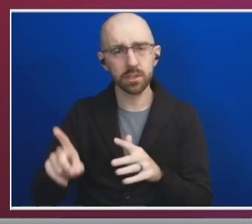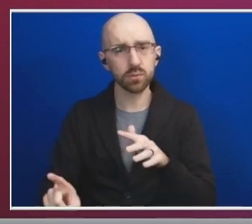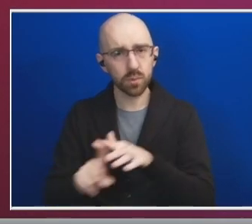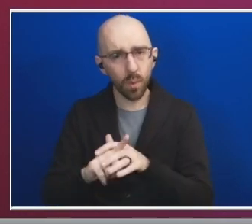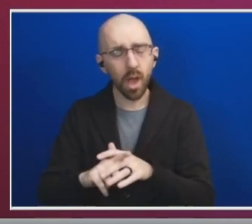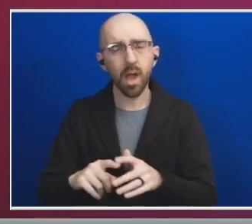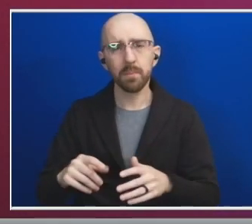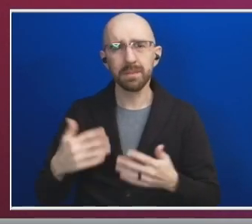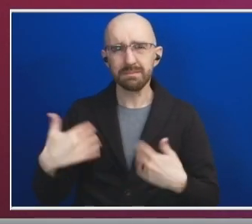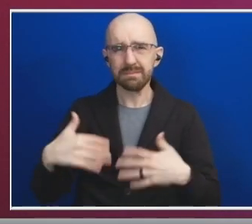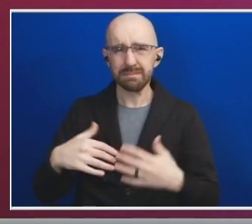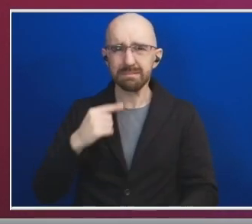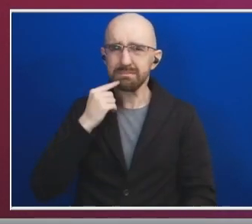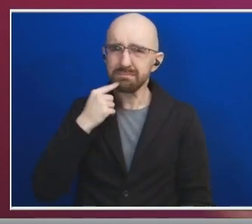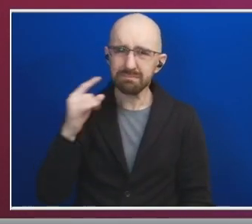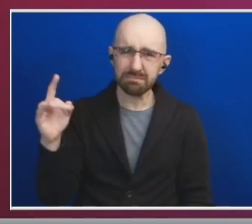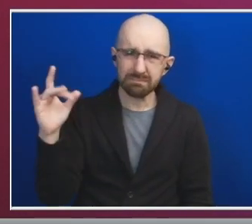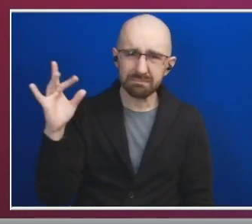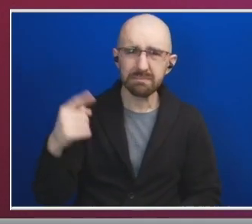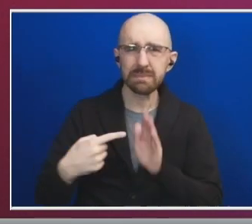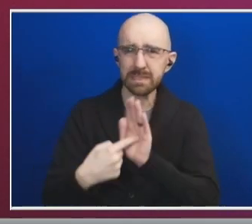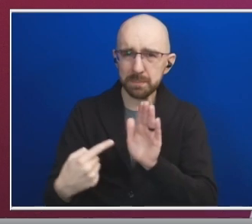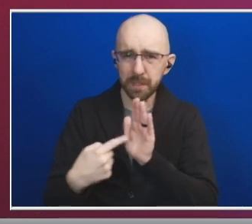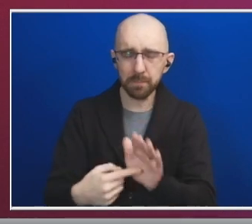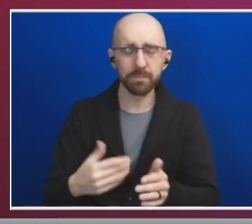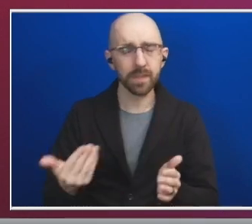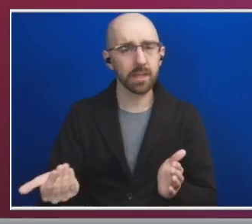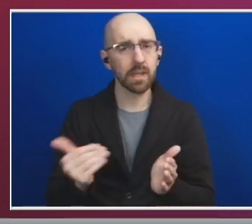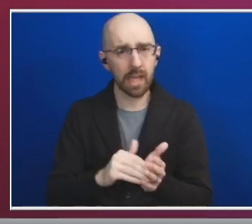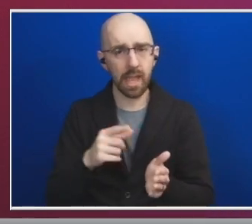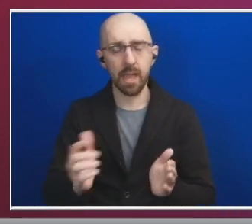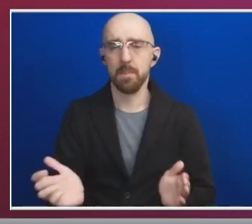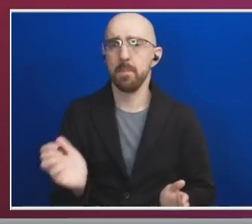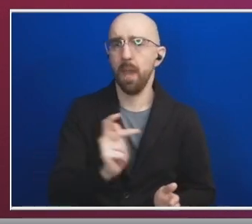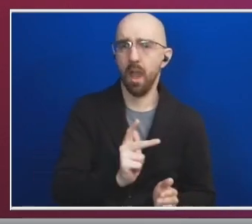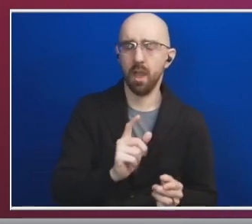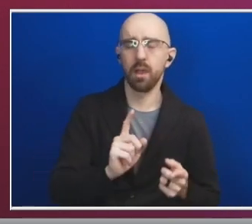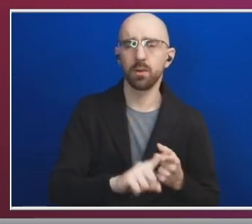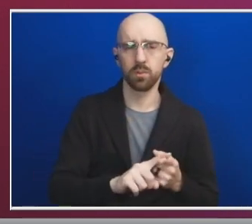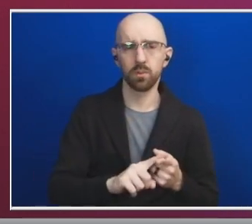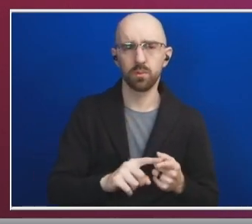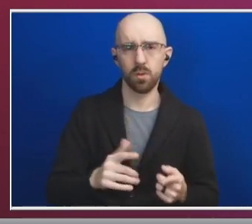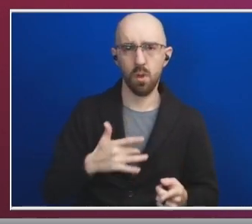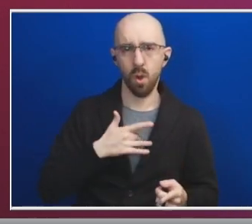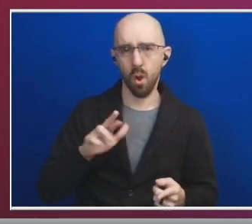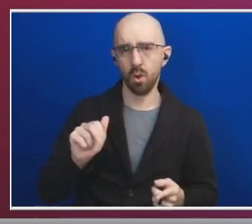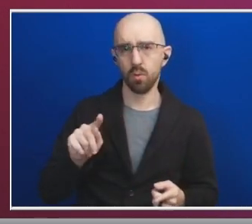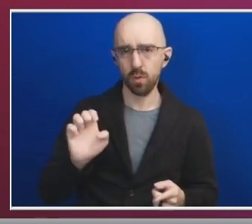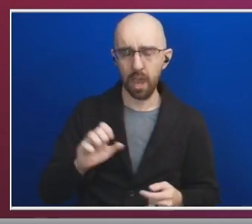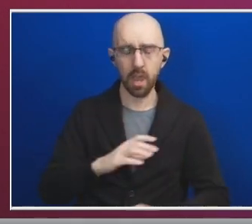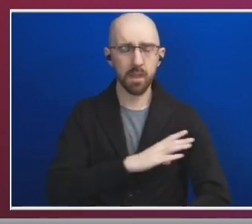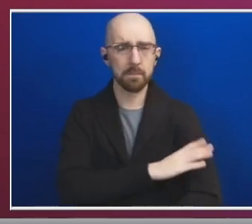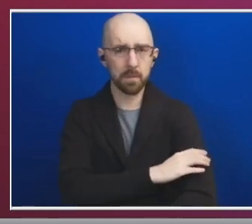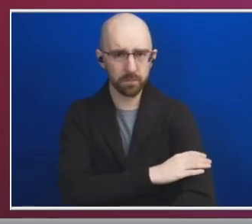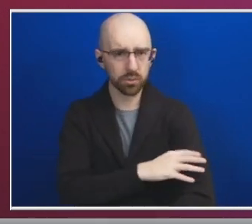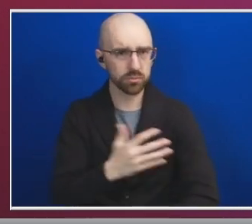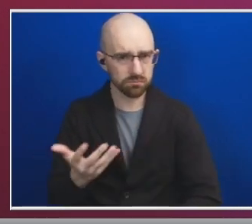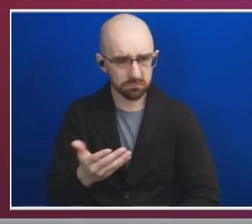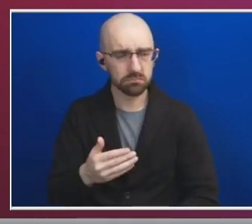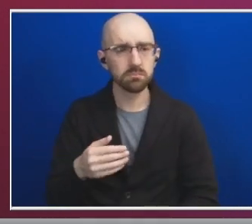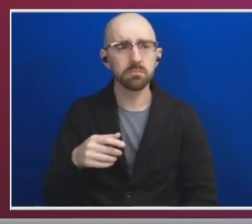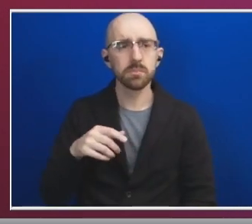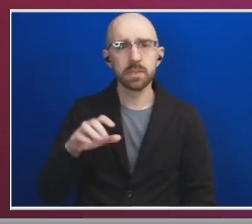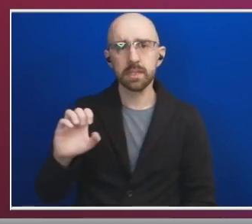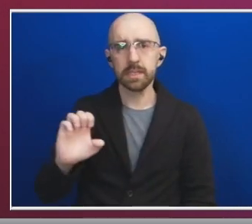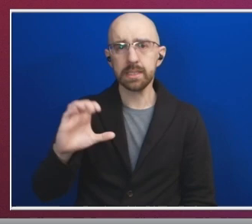having this symptom. And then, again, you go back to what's their heart rate, what's their blood pressure. You know, if you can get an ECG and you can get some